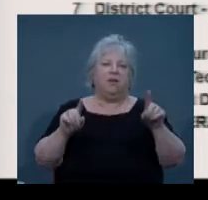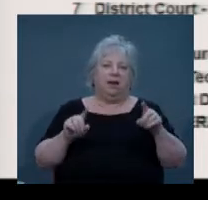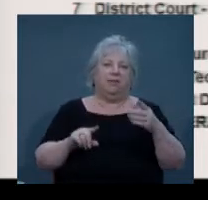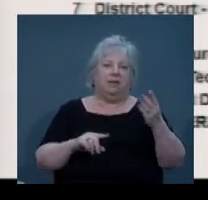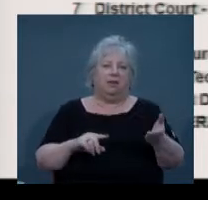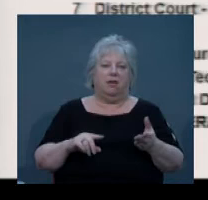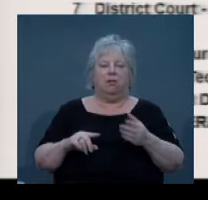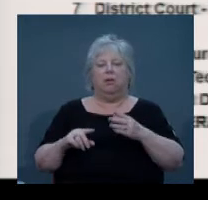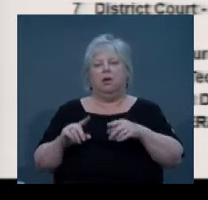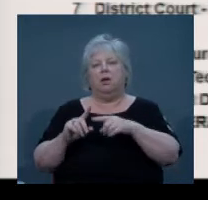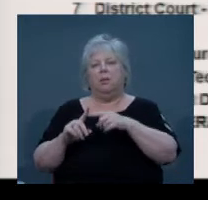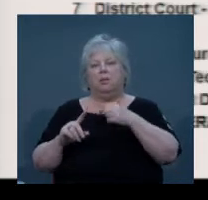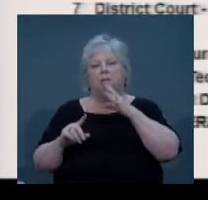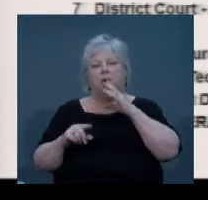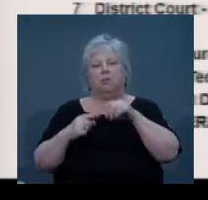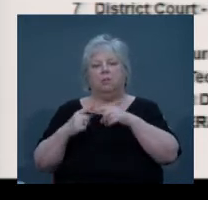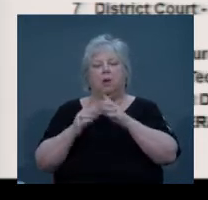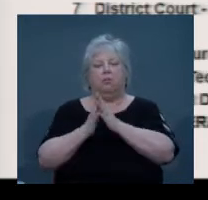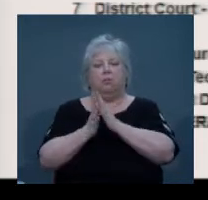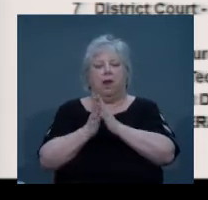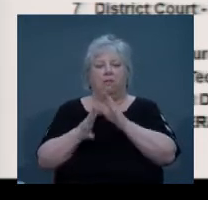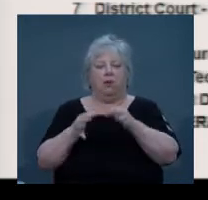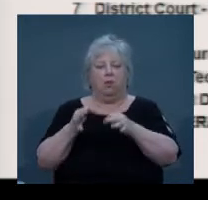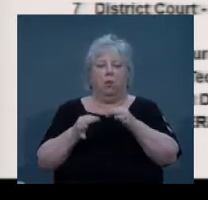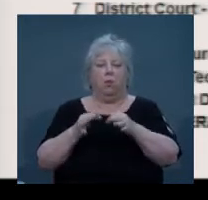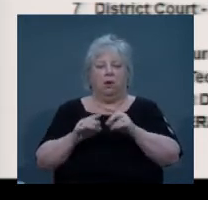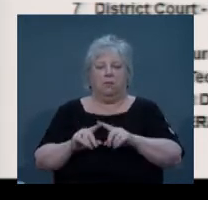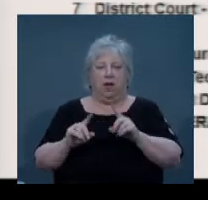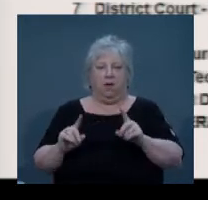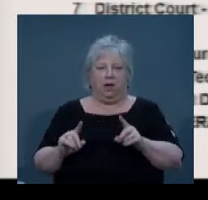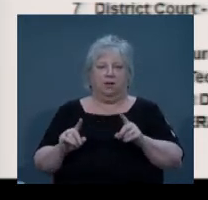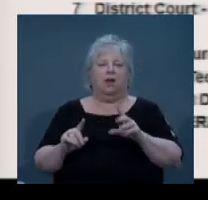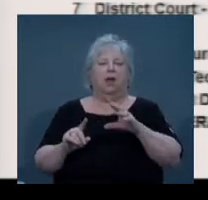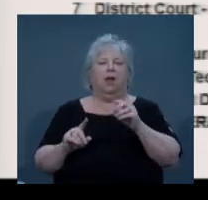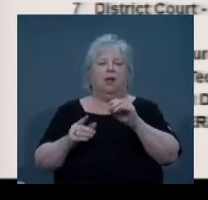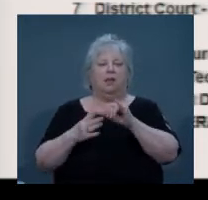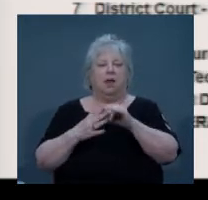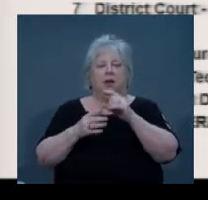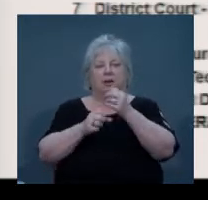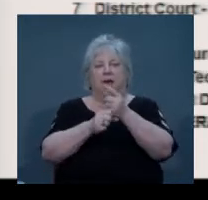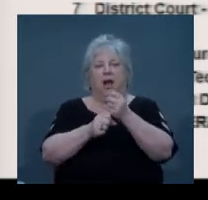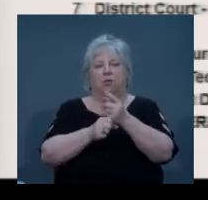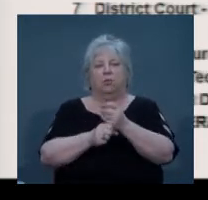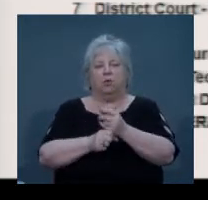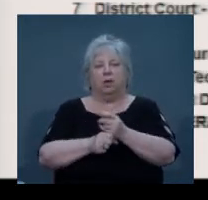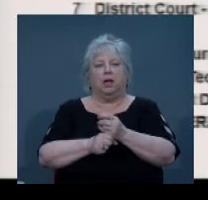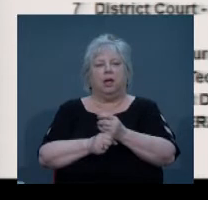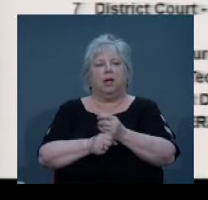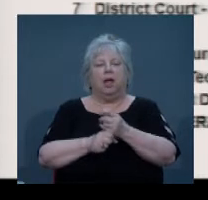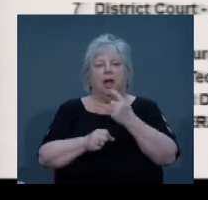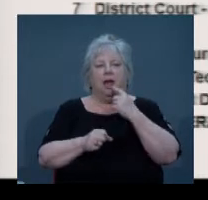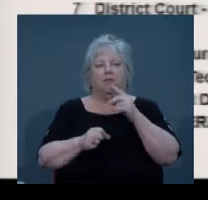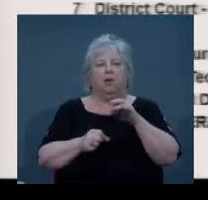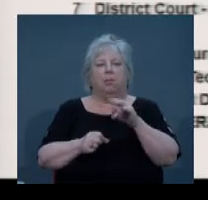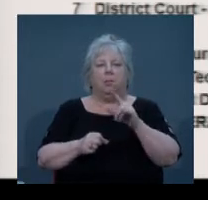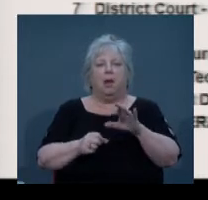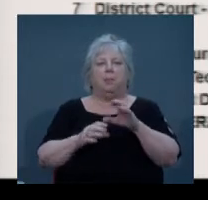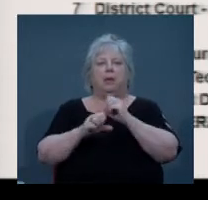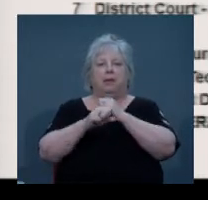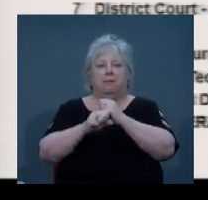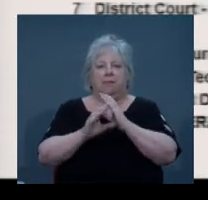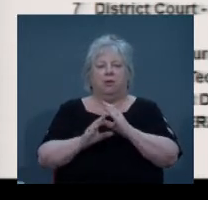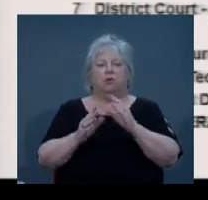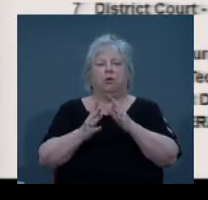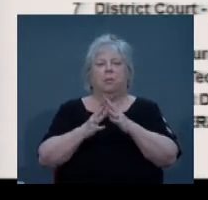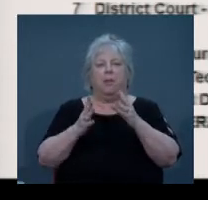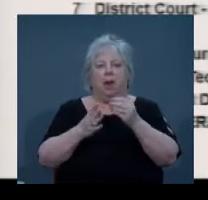We've already talked about the traffic court variance, and that is annually. There's a public defender amount that we